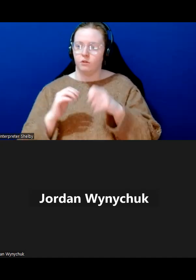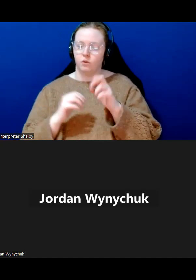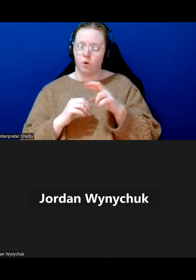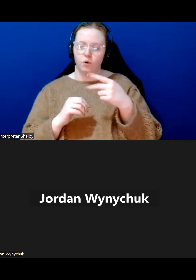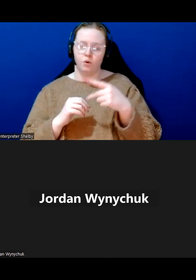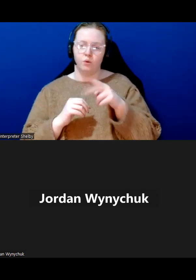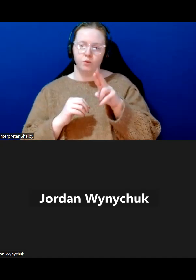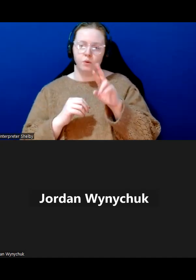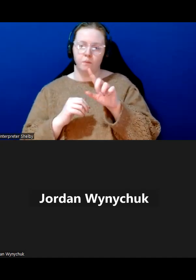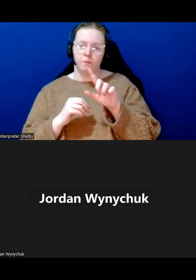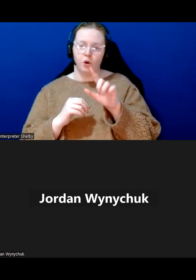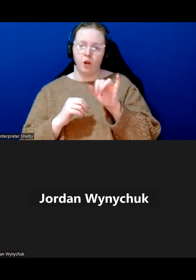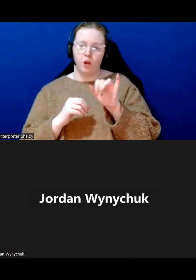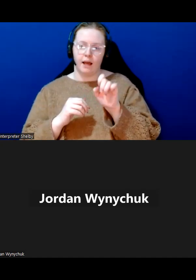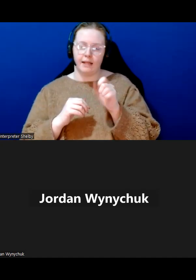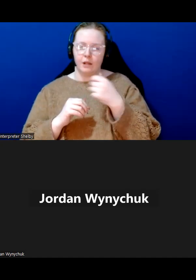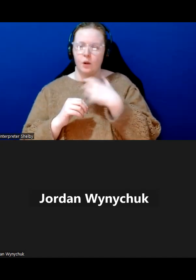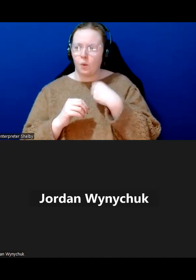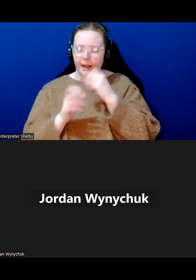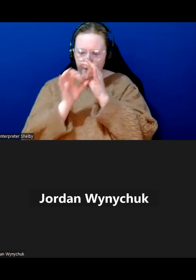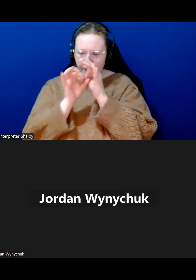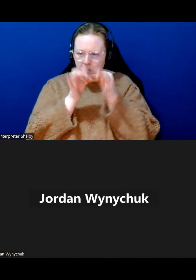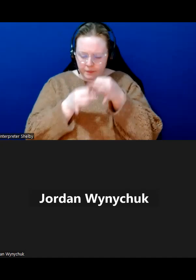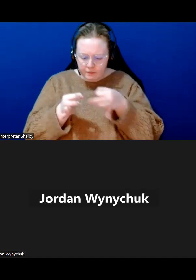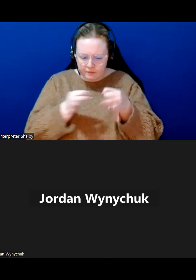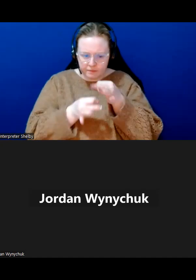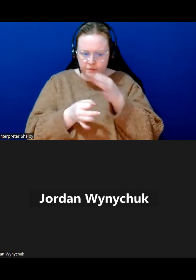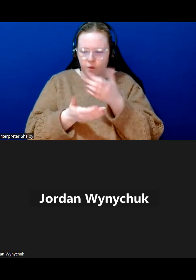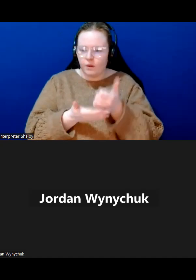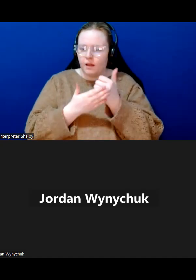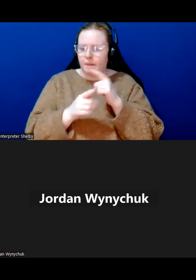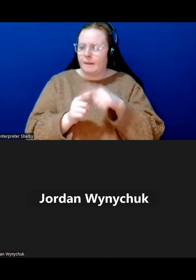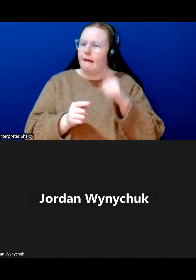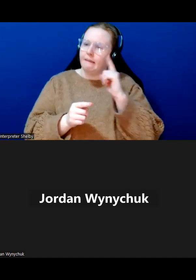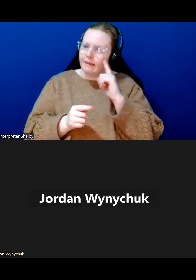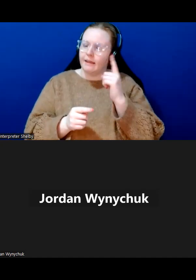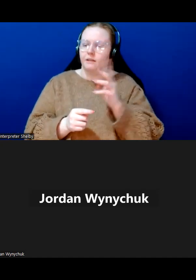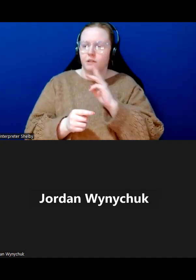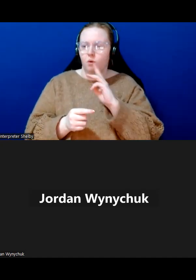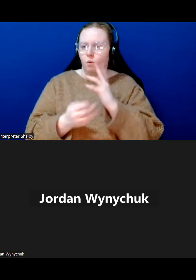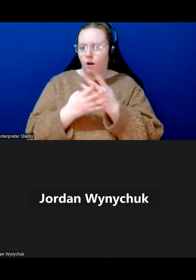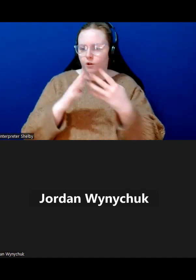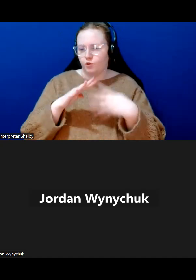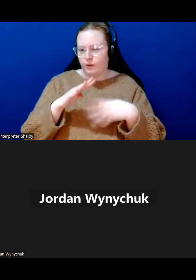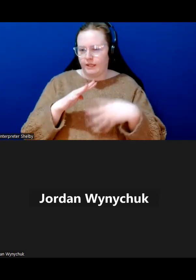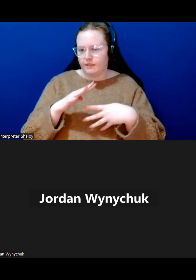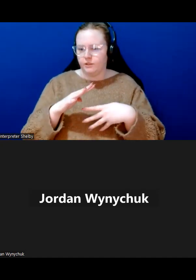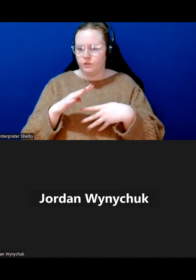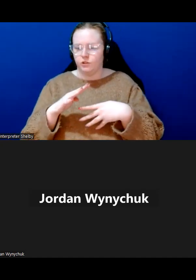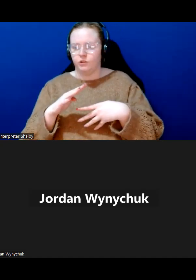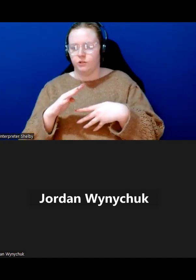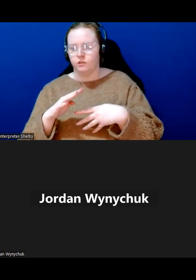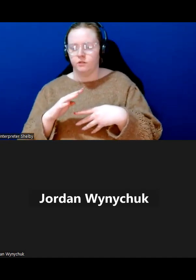little tiny white balls. You can mix that through. But I'm thinking it's a drainage issue. That's usually the culprit when it comes to